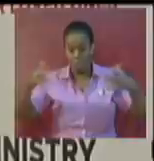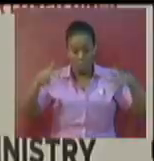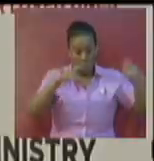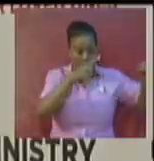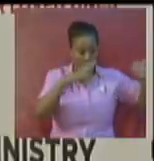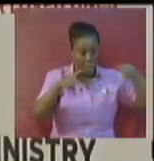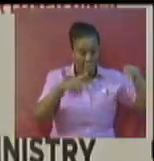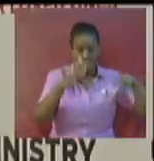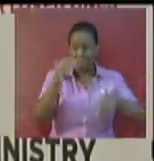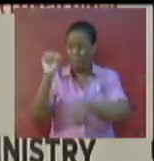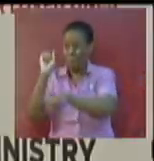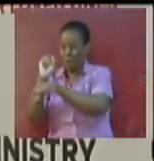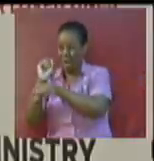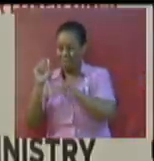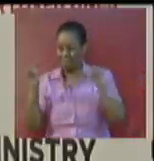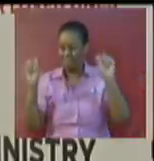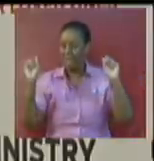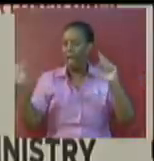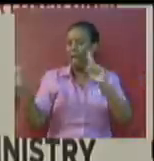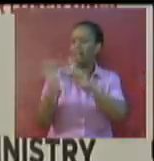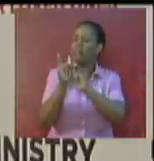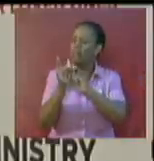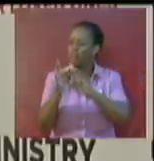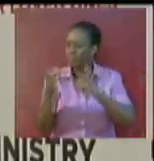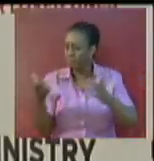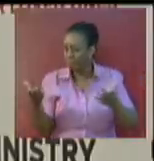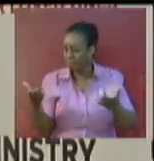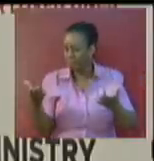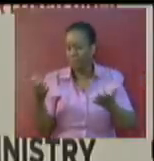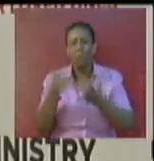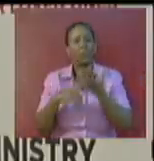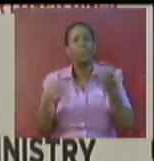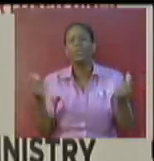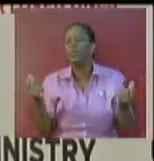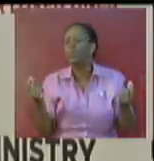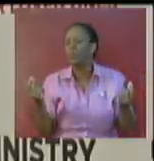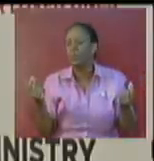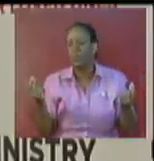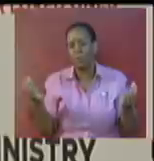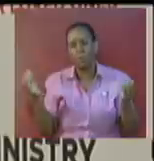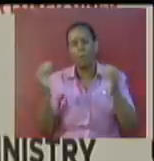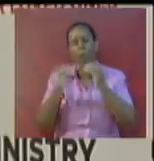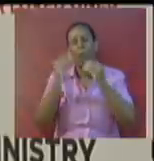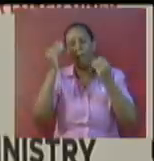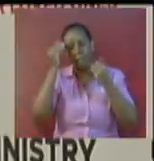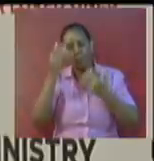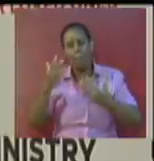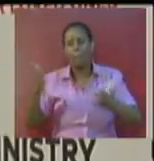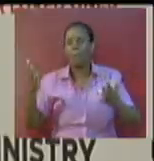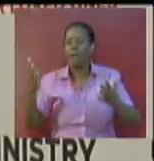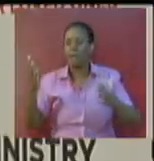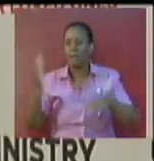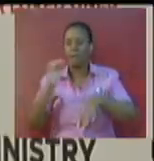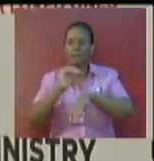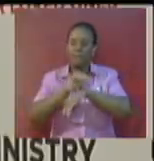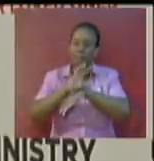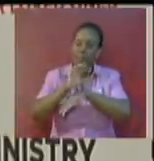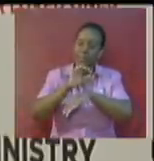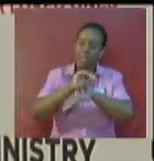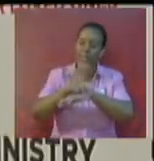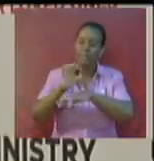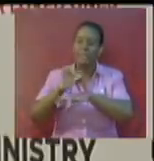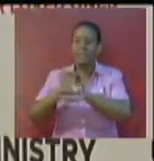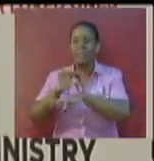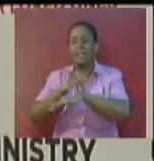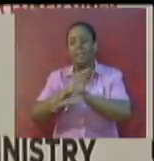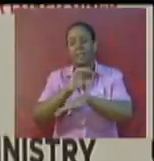and increase the kinds of messaging that is relevant for our population and the areas where we're finding a lot of cases.